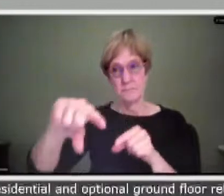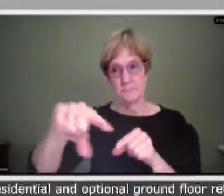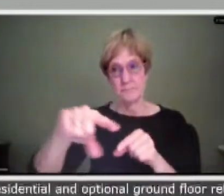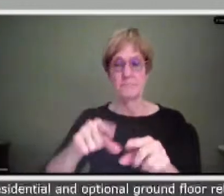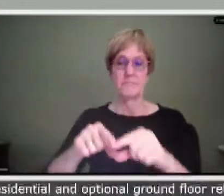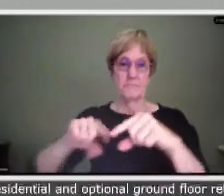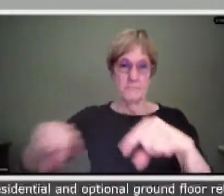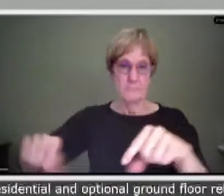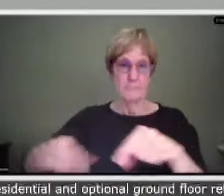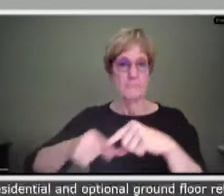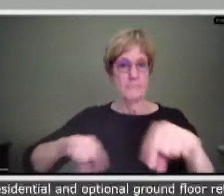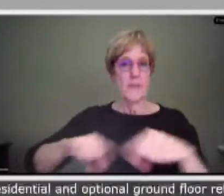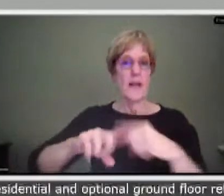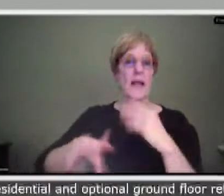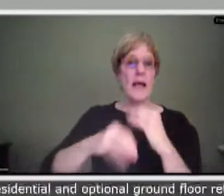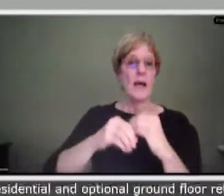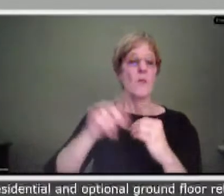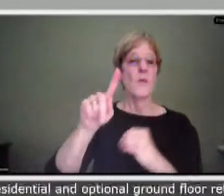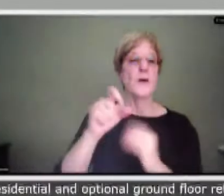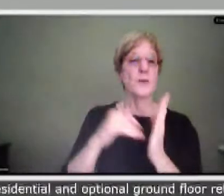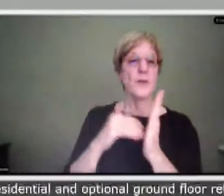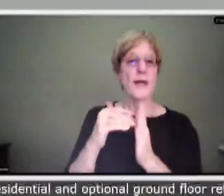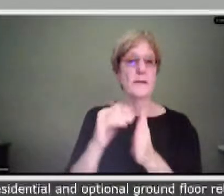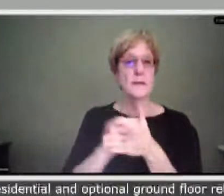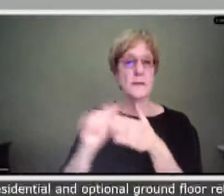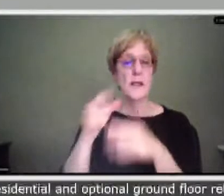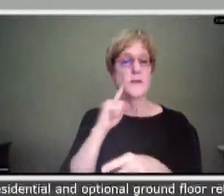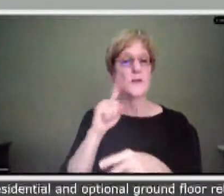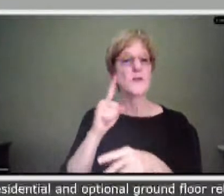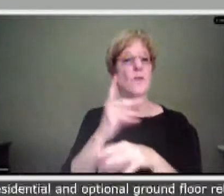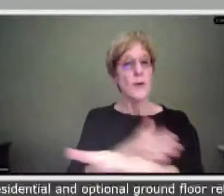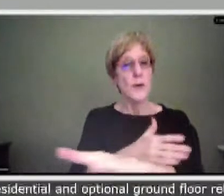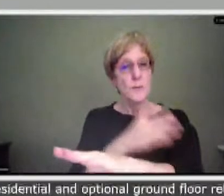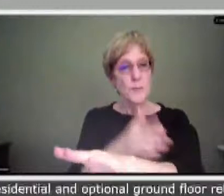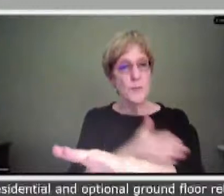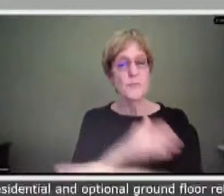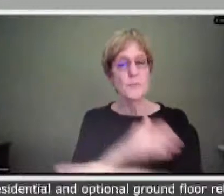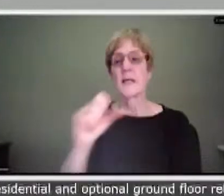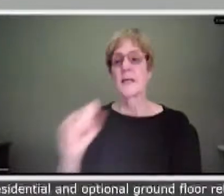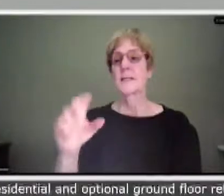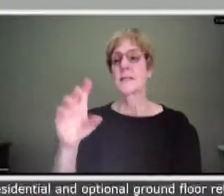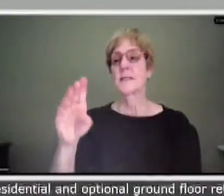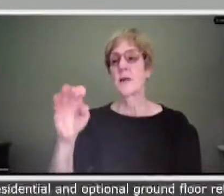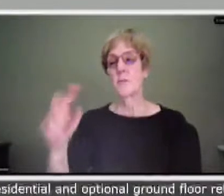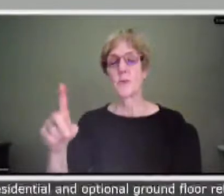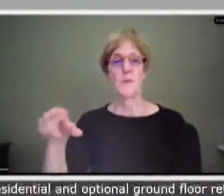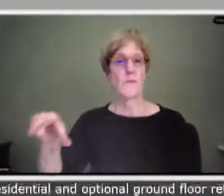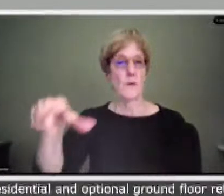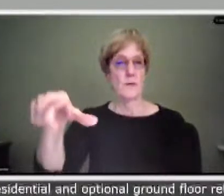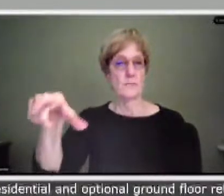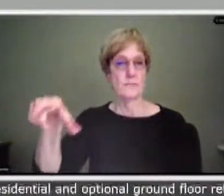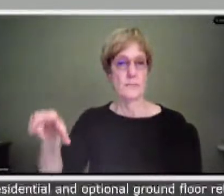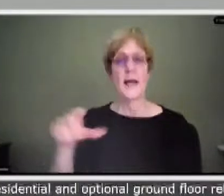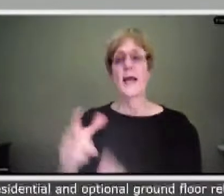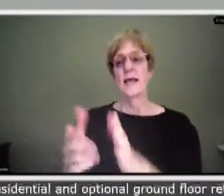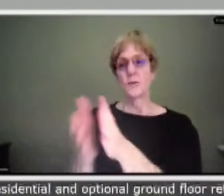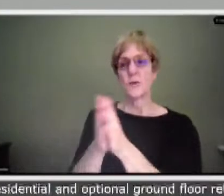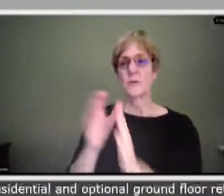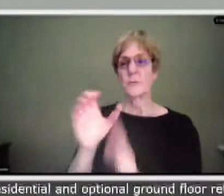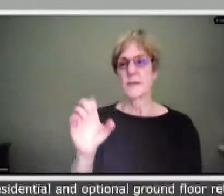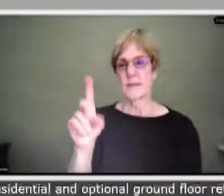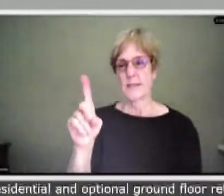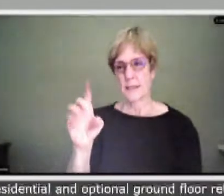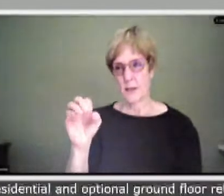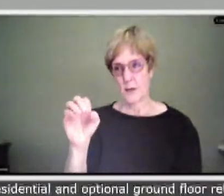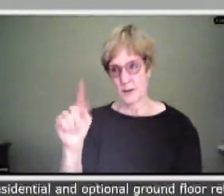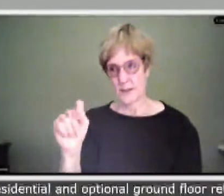a contribution of $100,000 for improvements to the South Boulevard corridor or South End area as requested by CDOT, 8-foot planting strip and 8-foot